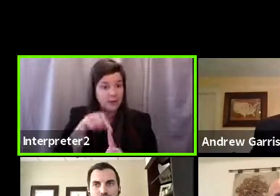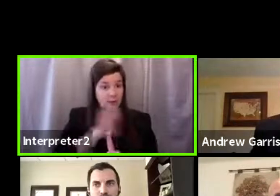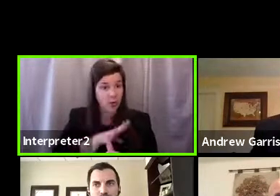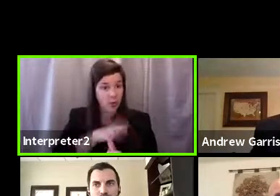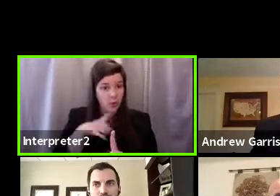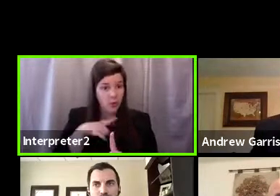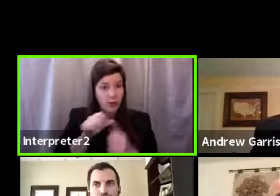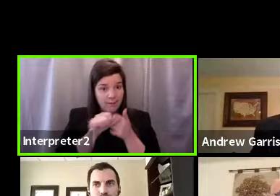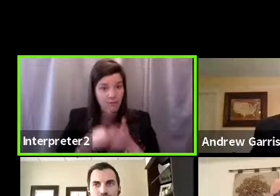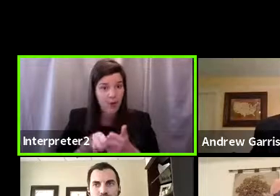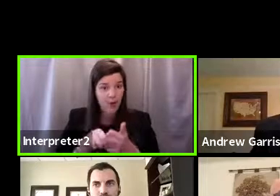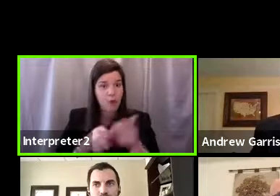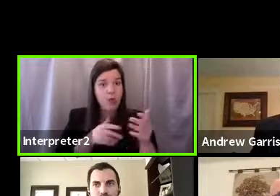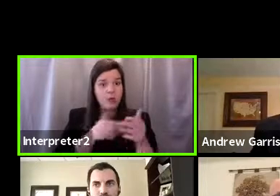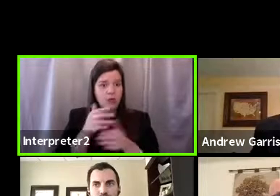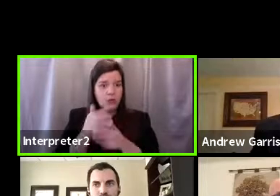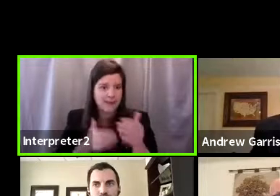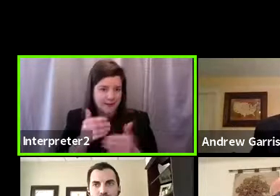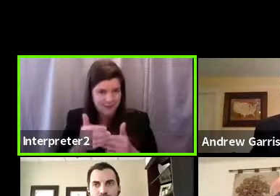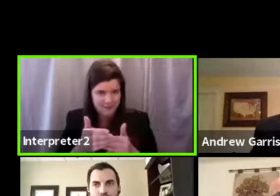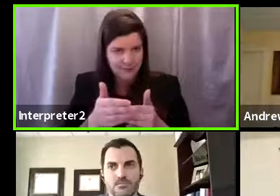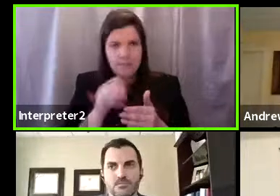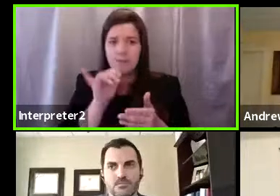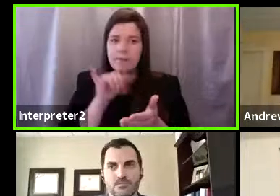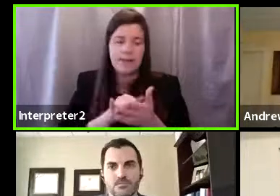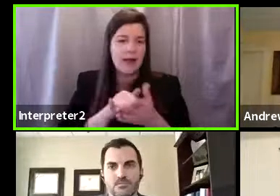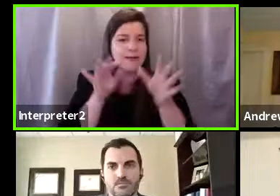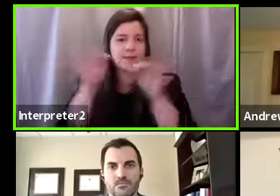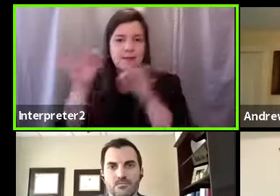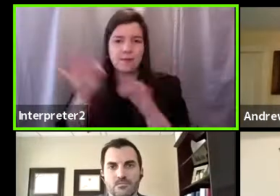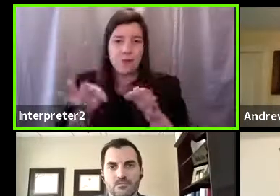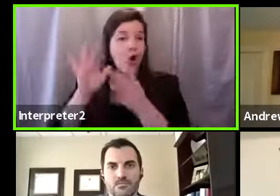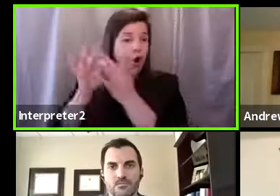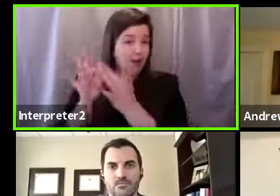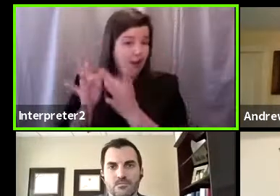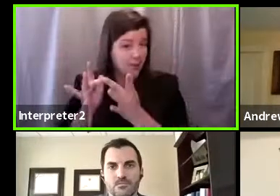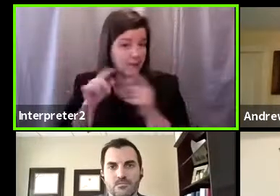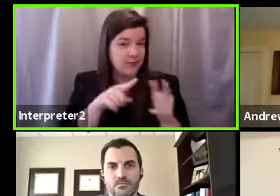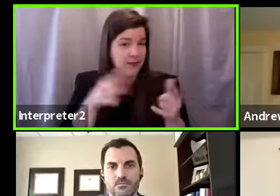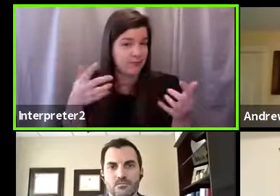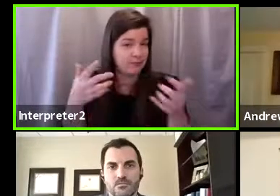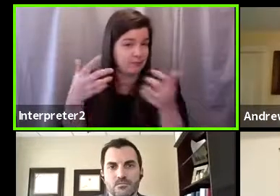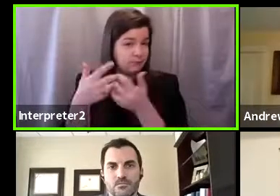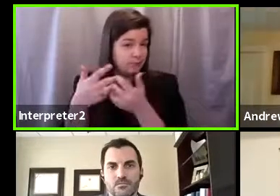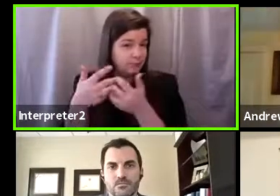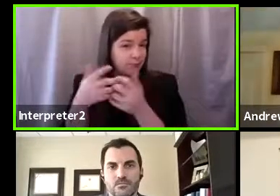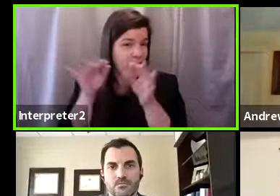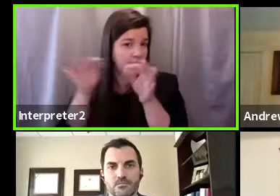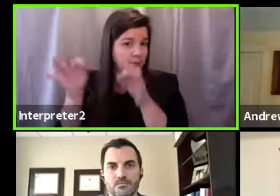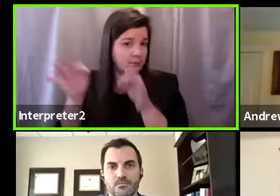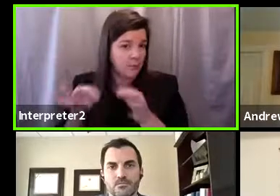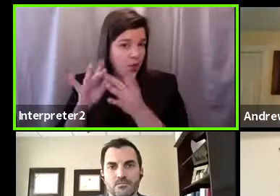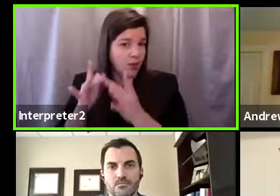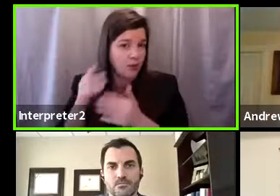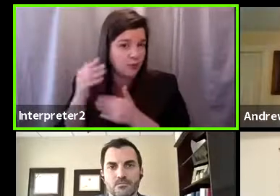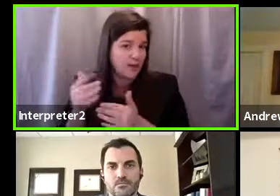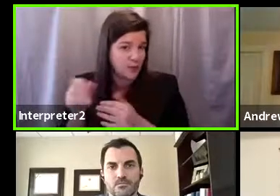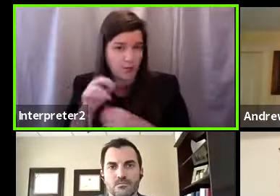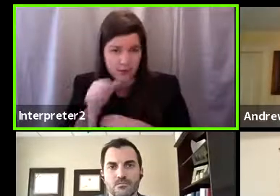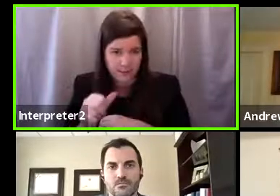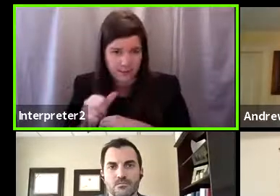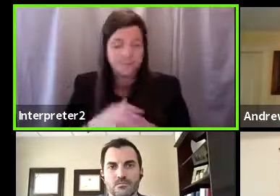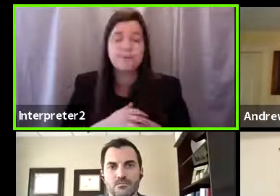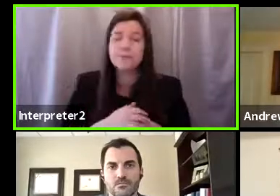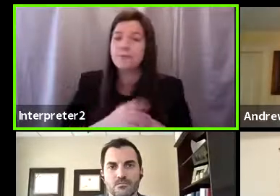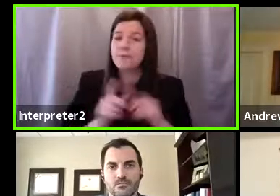the process that it has laid out online. With regard to some of these other issues, these basic